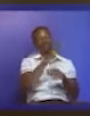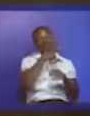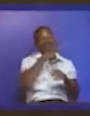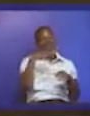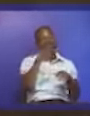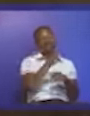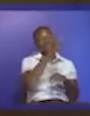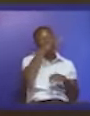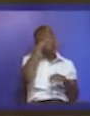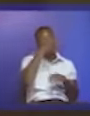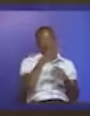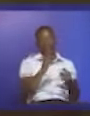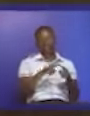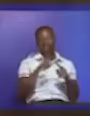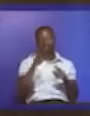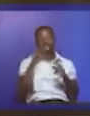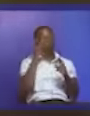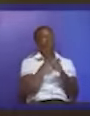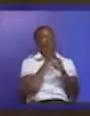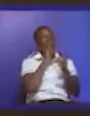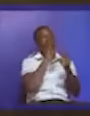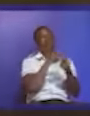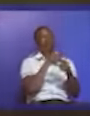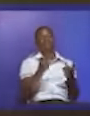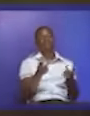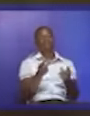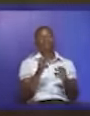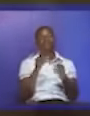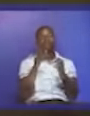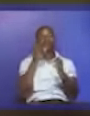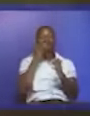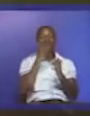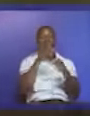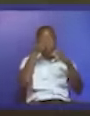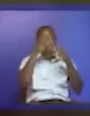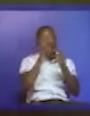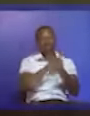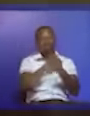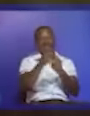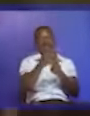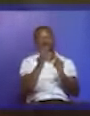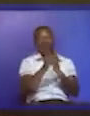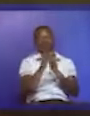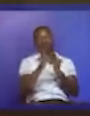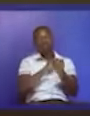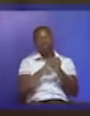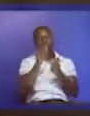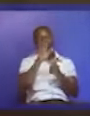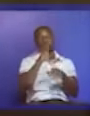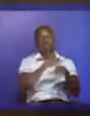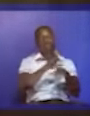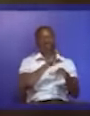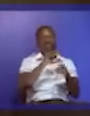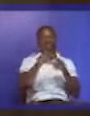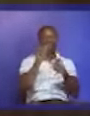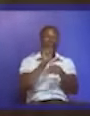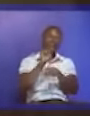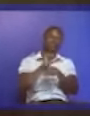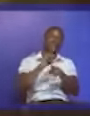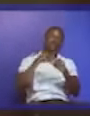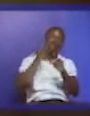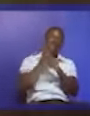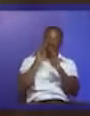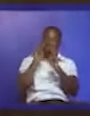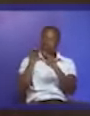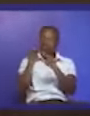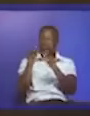eye, no hearing ear. The devil is programming disaster to destroy your church and your ministry, and you're just watching with the